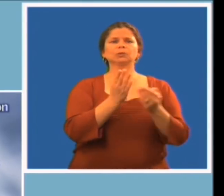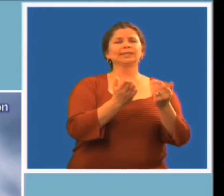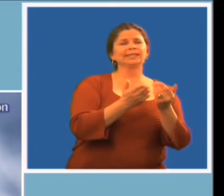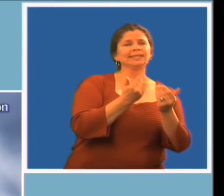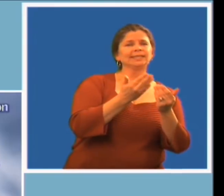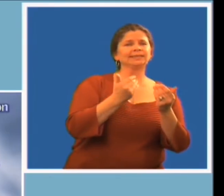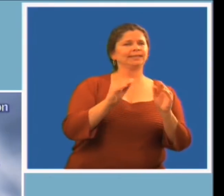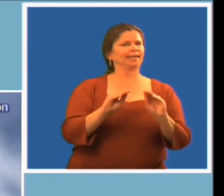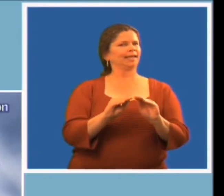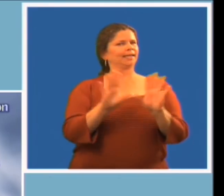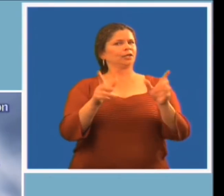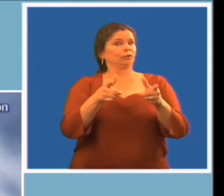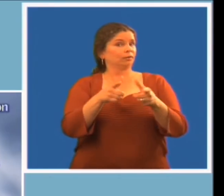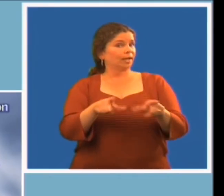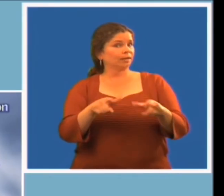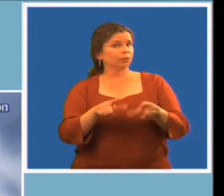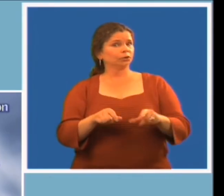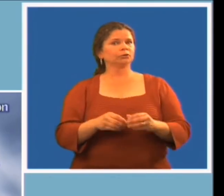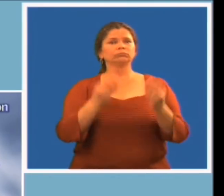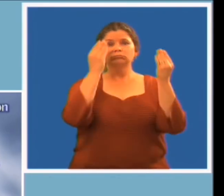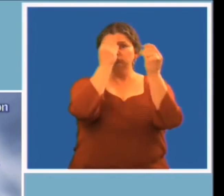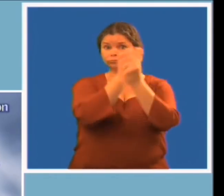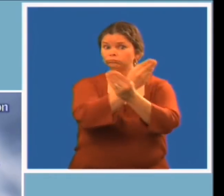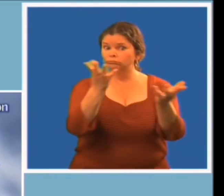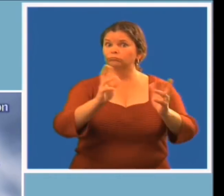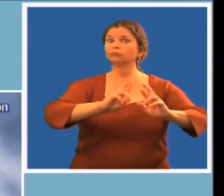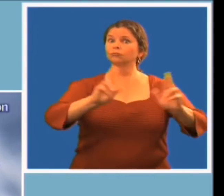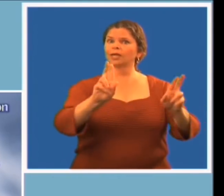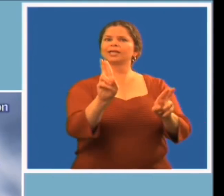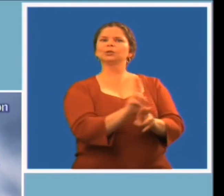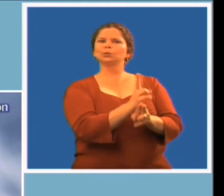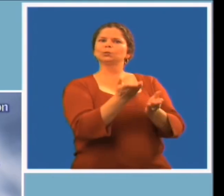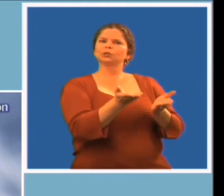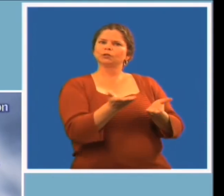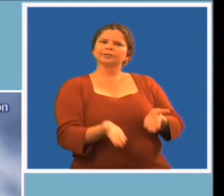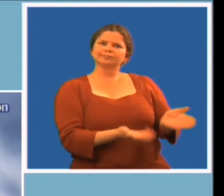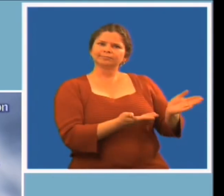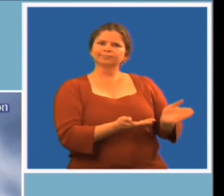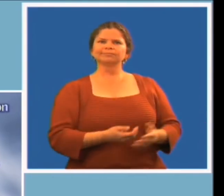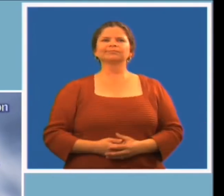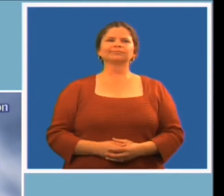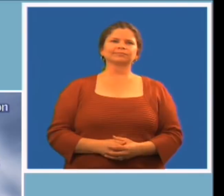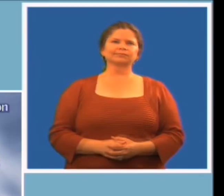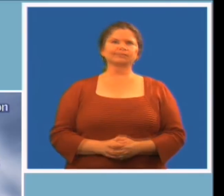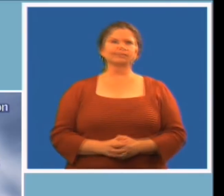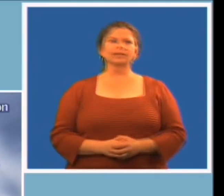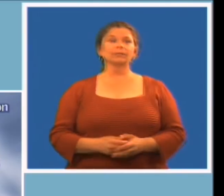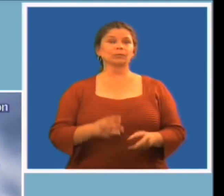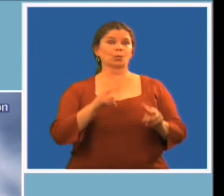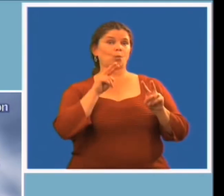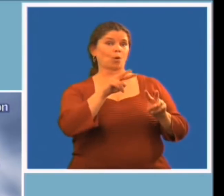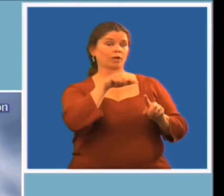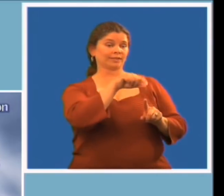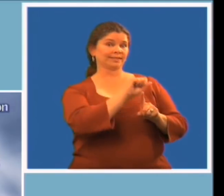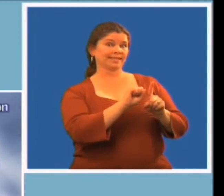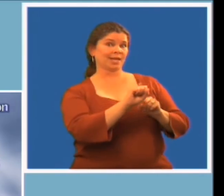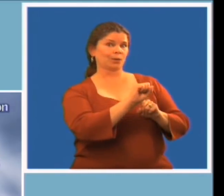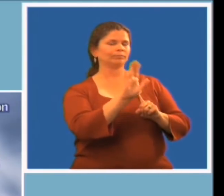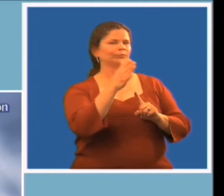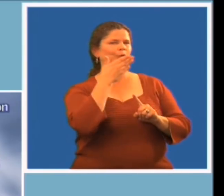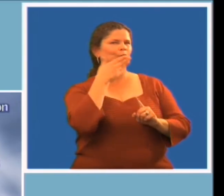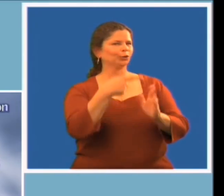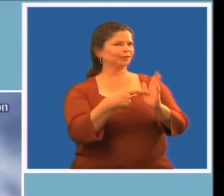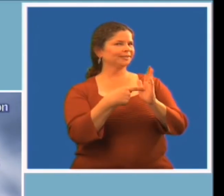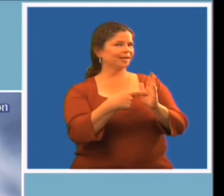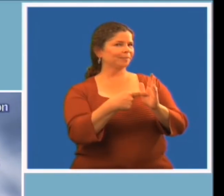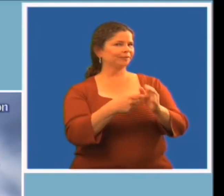formats. Using clear language. Notification of return to service. Watch this scenario for a